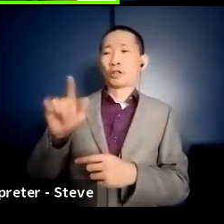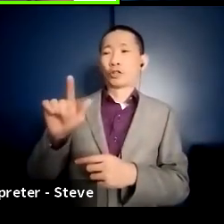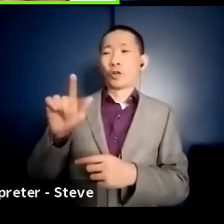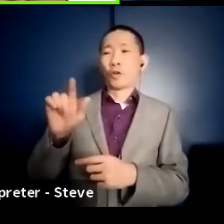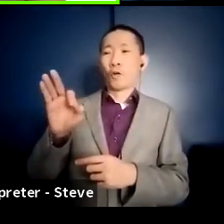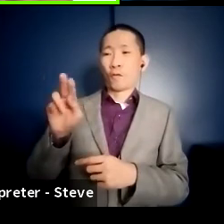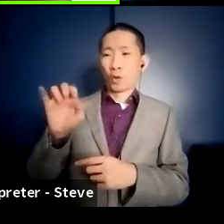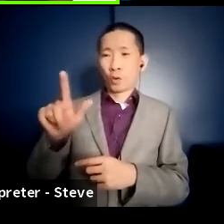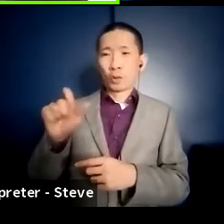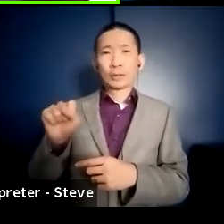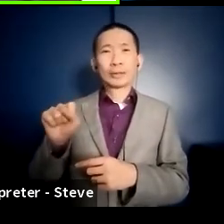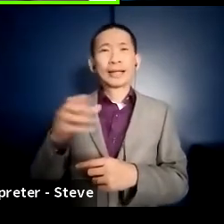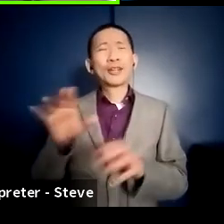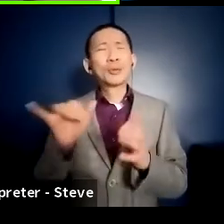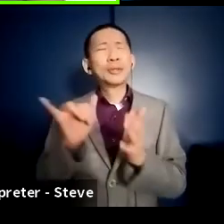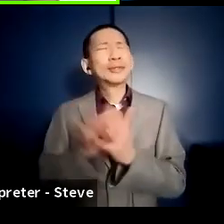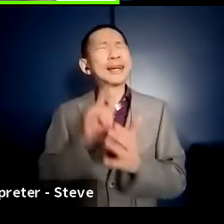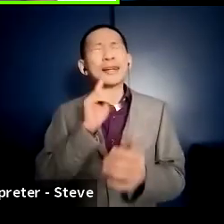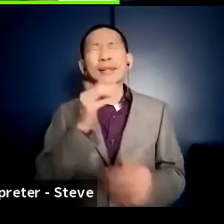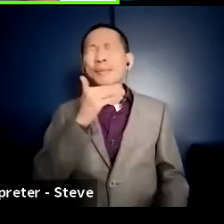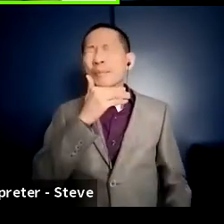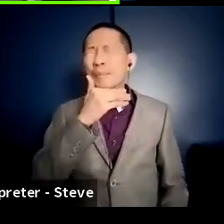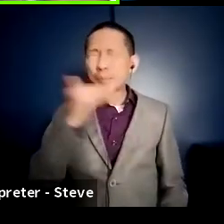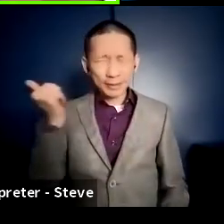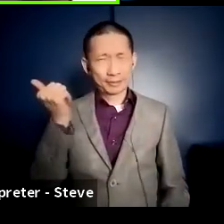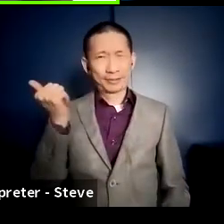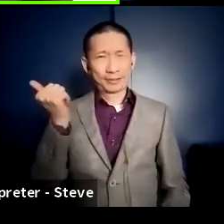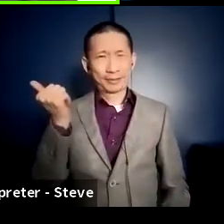it so much better.